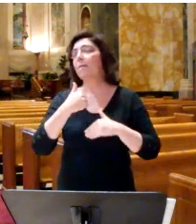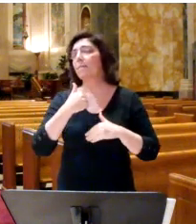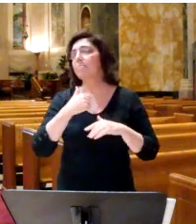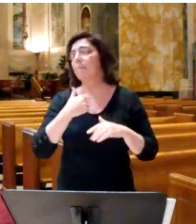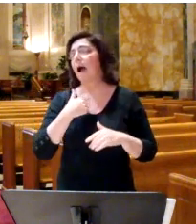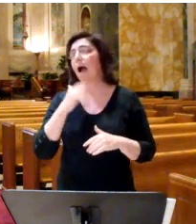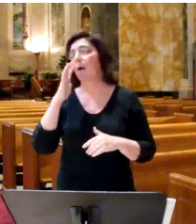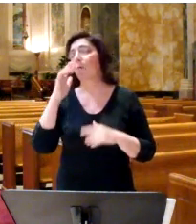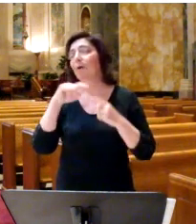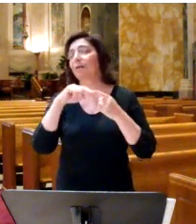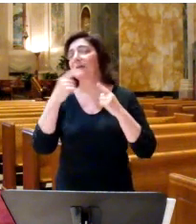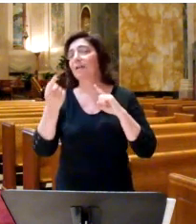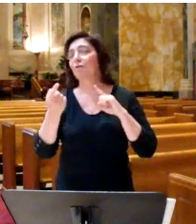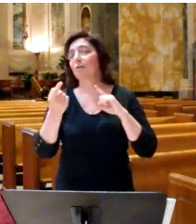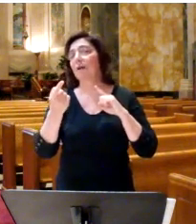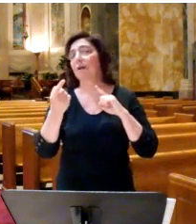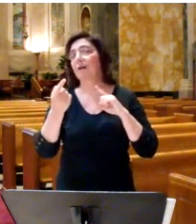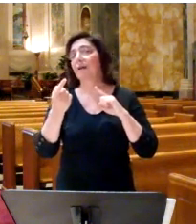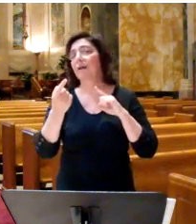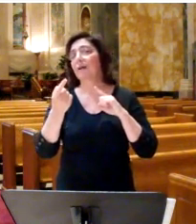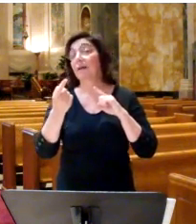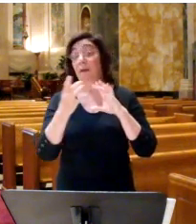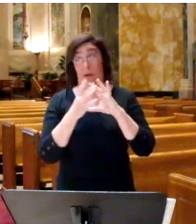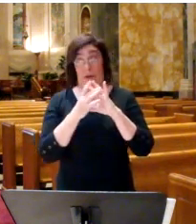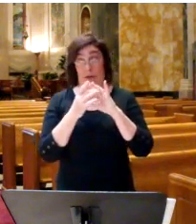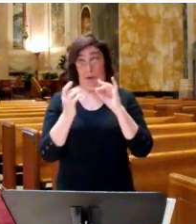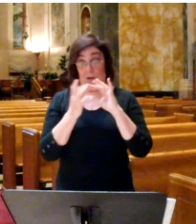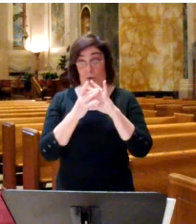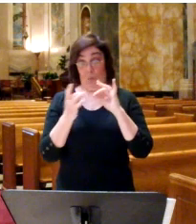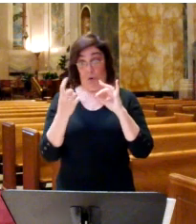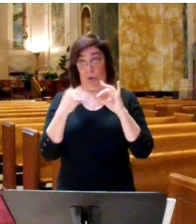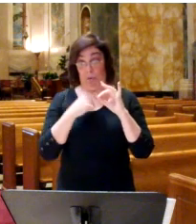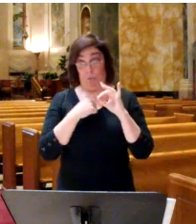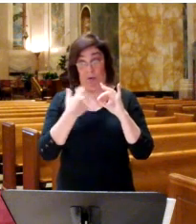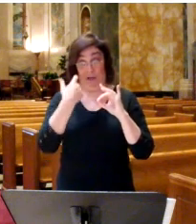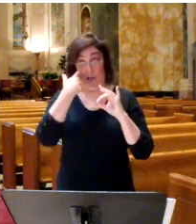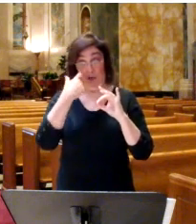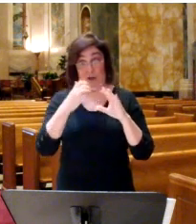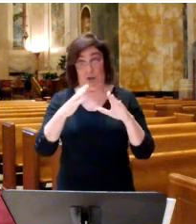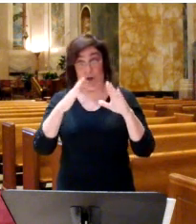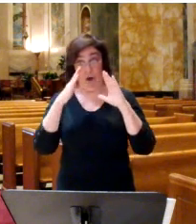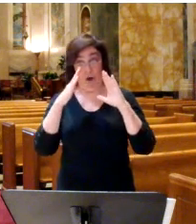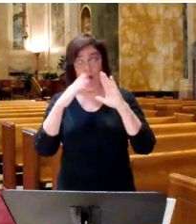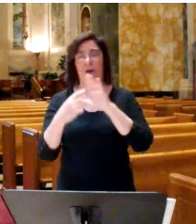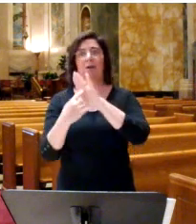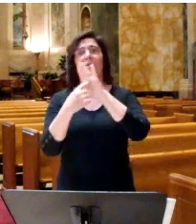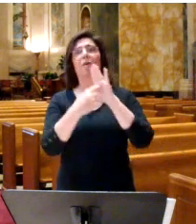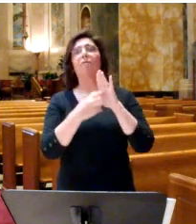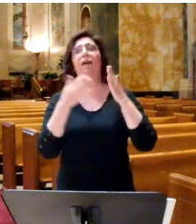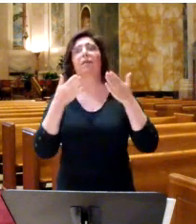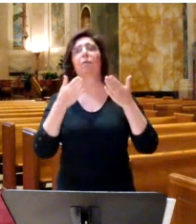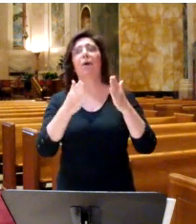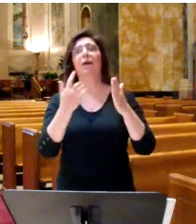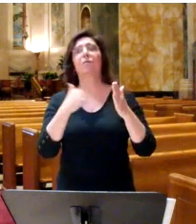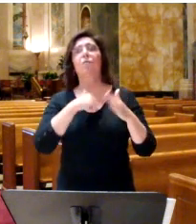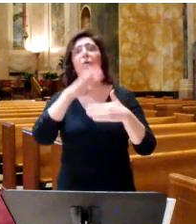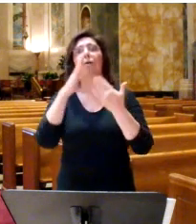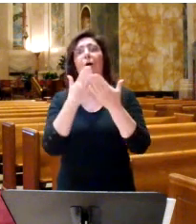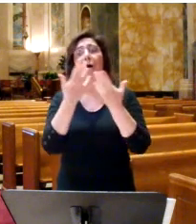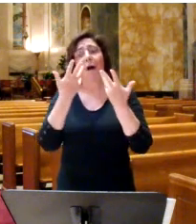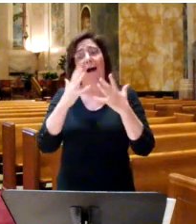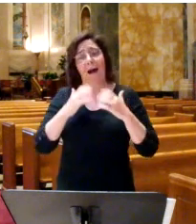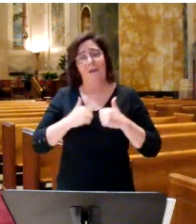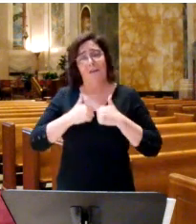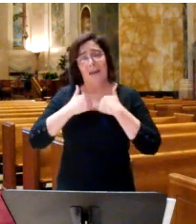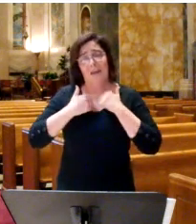disagree. No, the words that we just heard reflect the ways that we all have lived